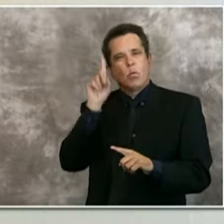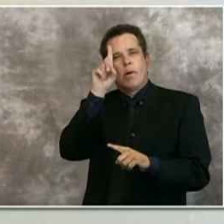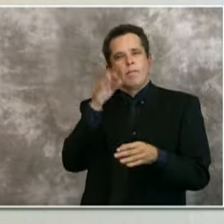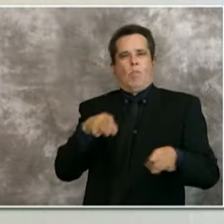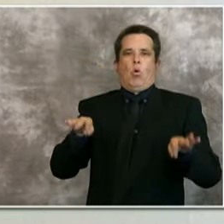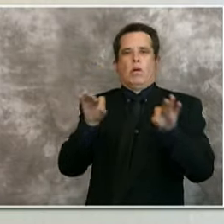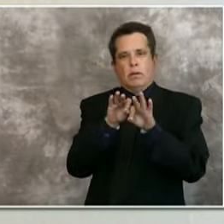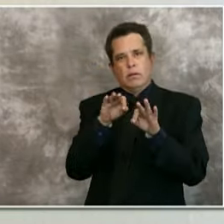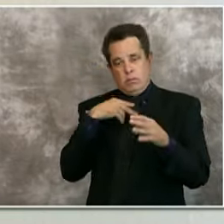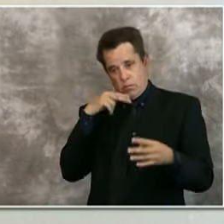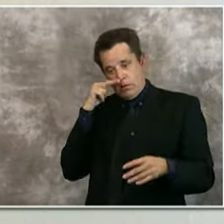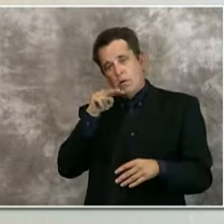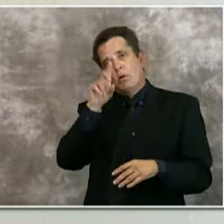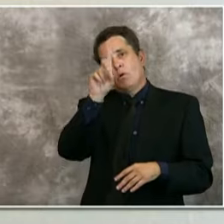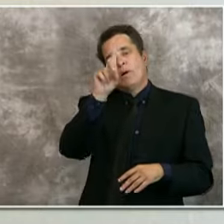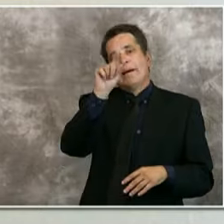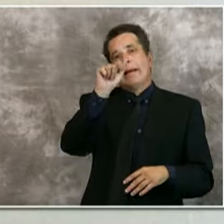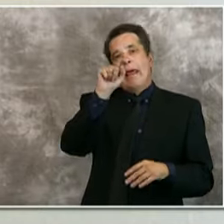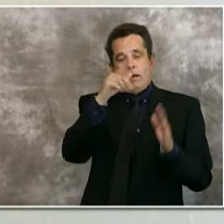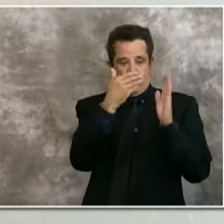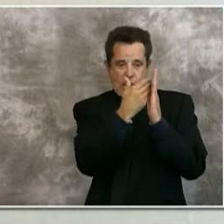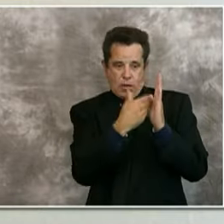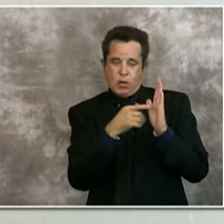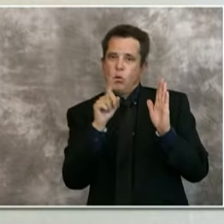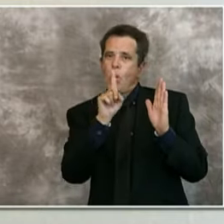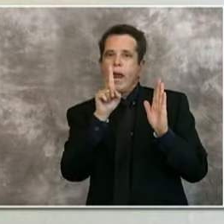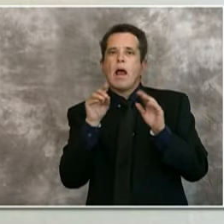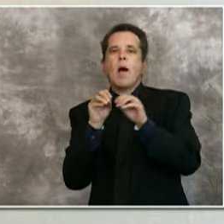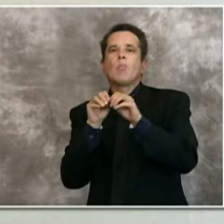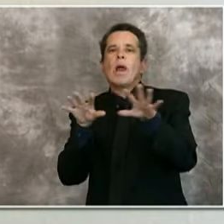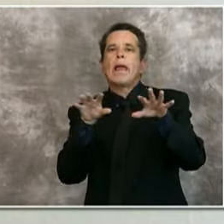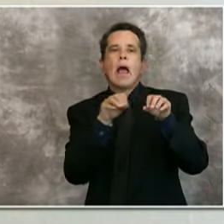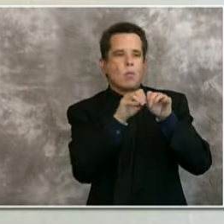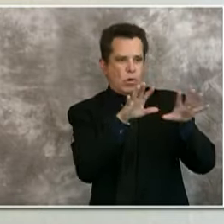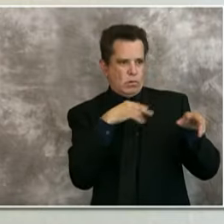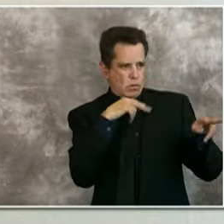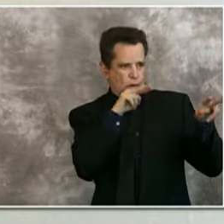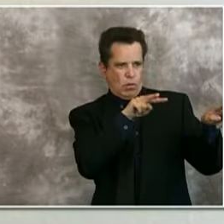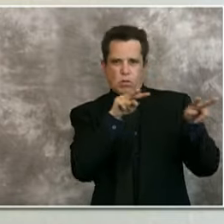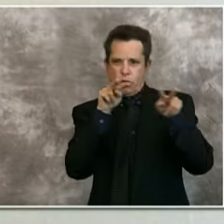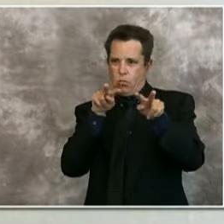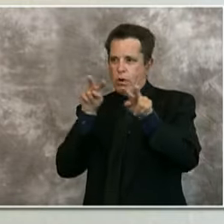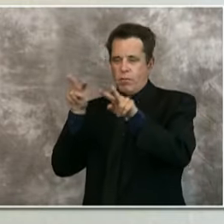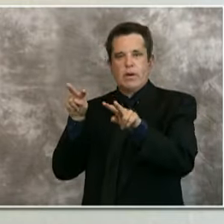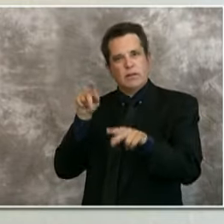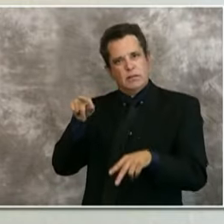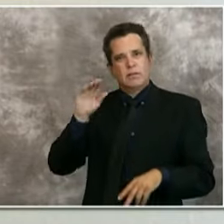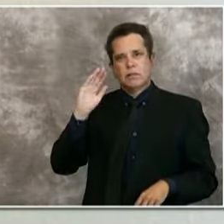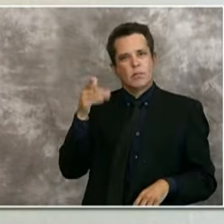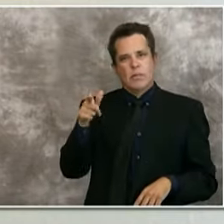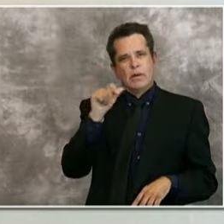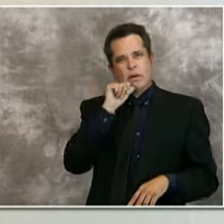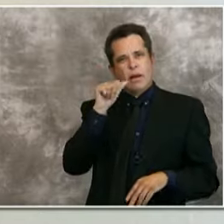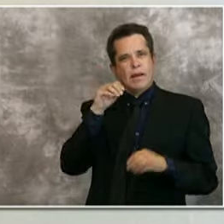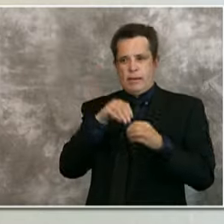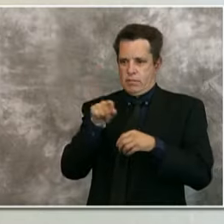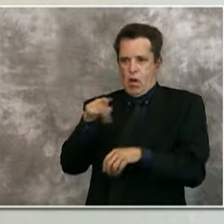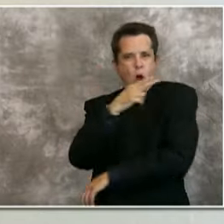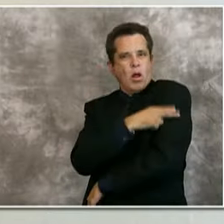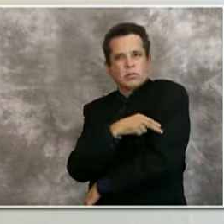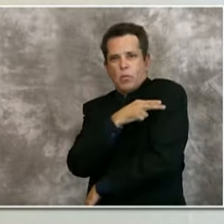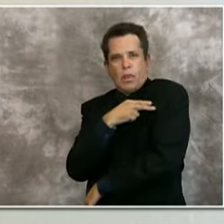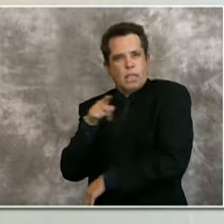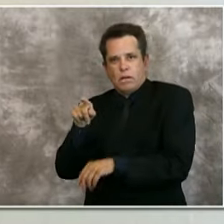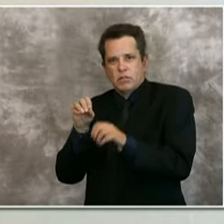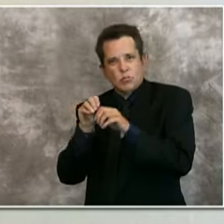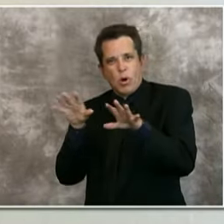when you look at the data of community outbreaks, out of all of the community outbreaks, these are outbreaks that don't take place in a healthcare setting or